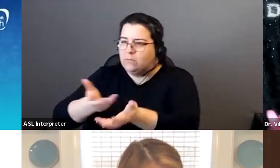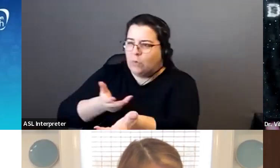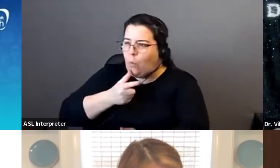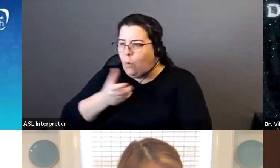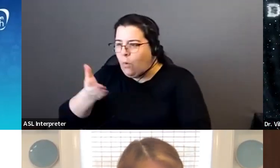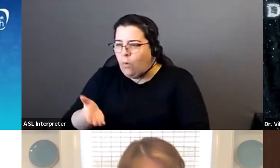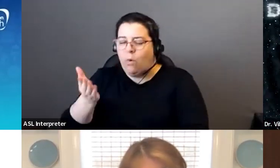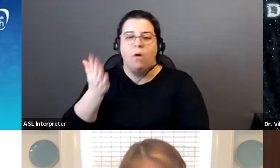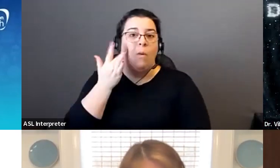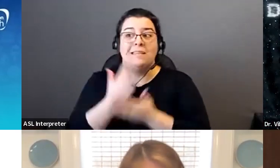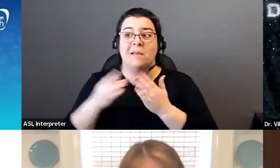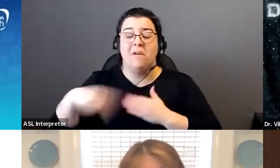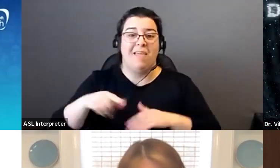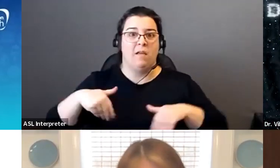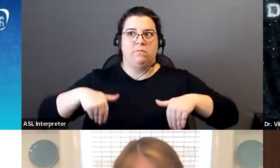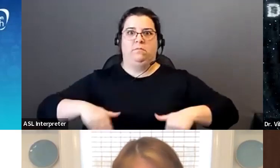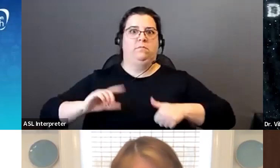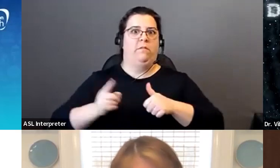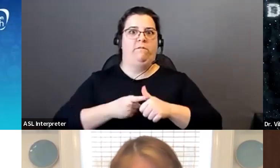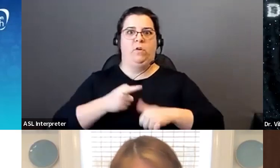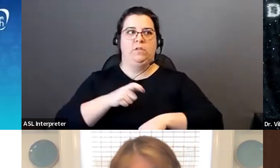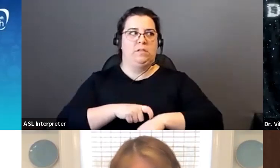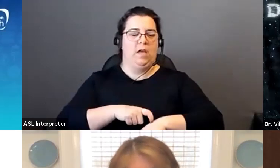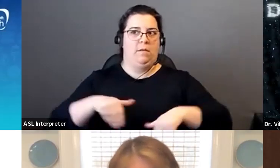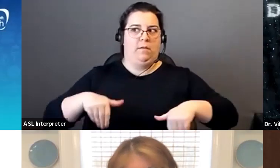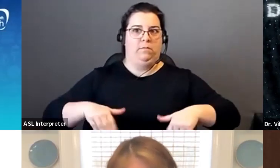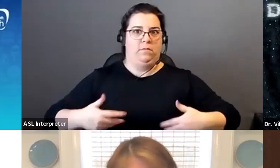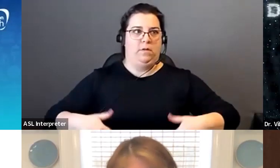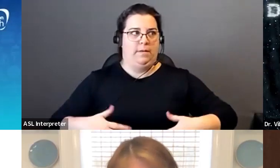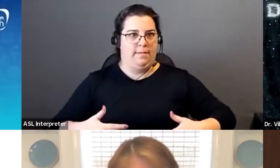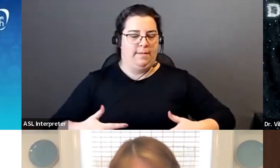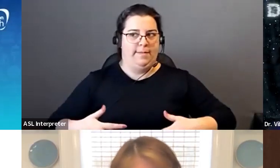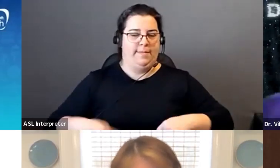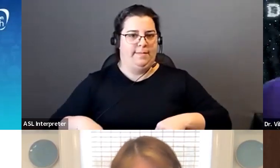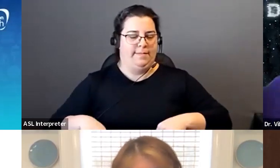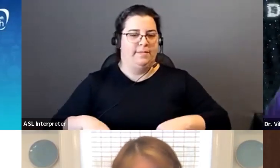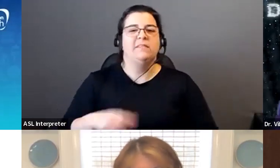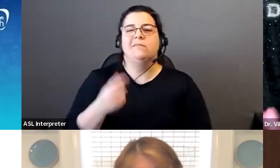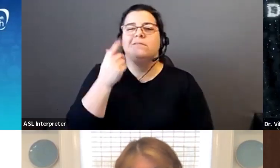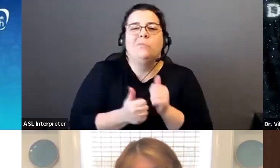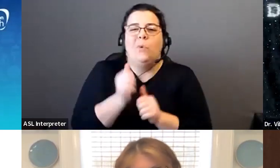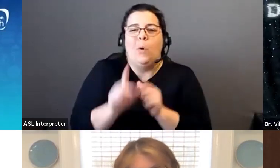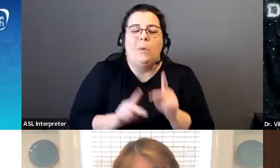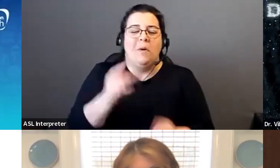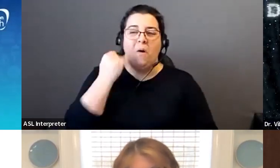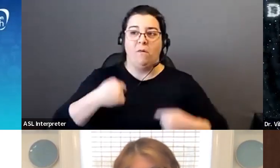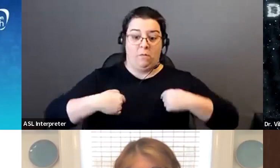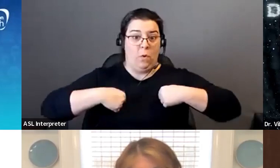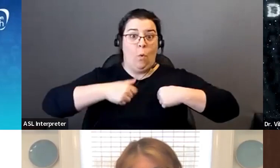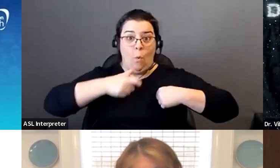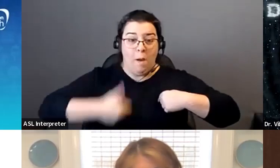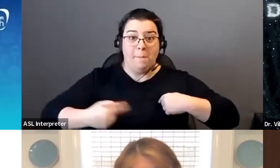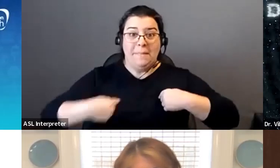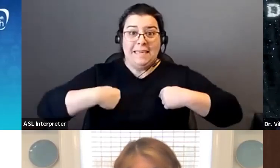some of them have never done this before. So most people like to talk about themselves. So if they're comfortable talking about themselves and